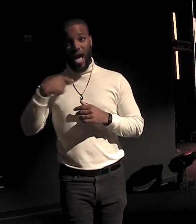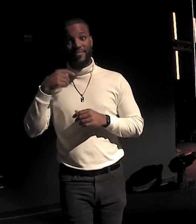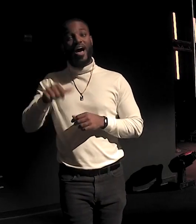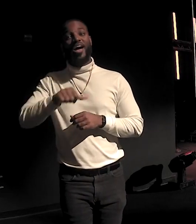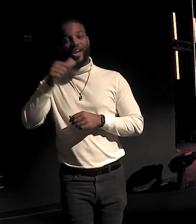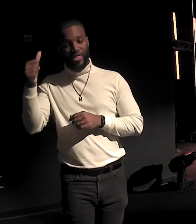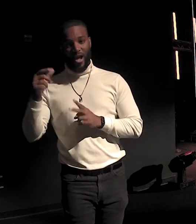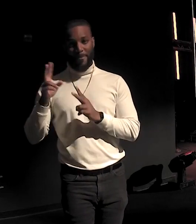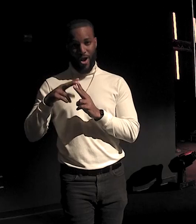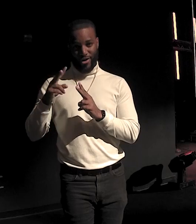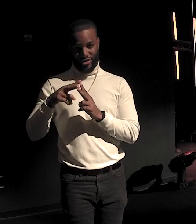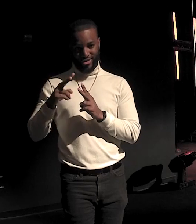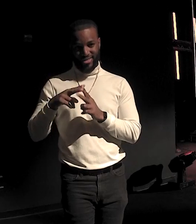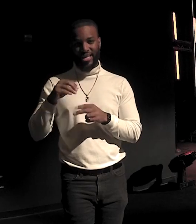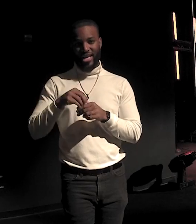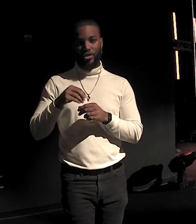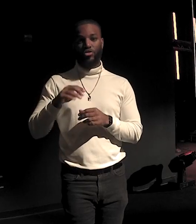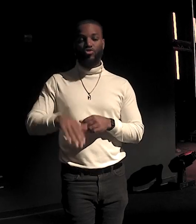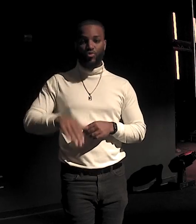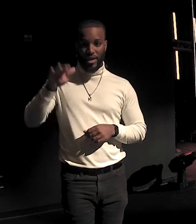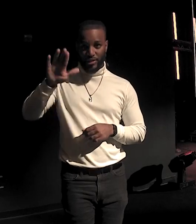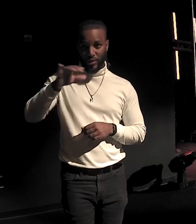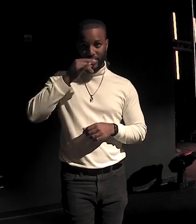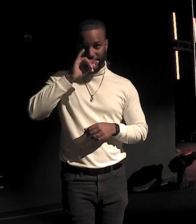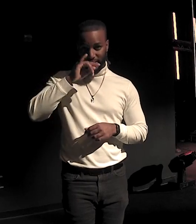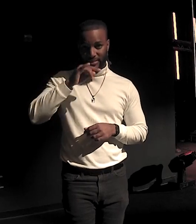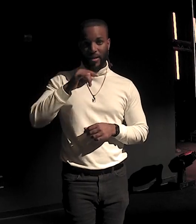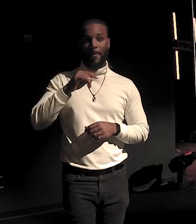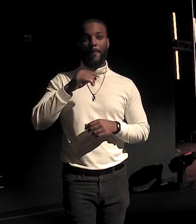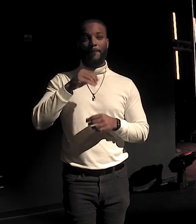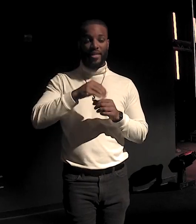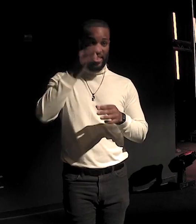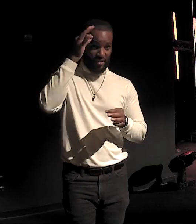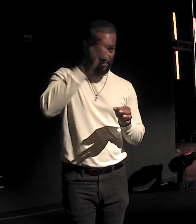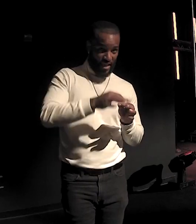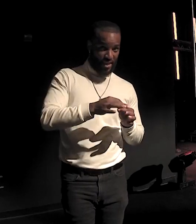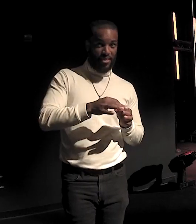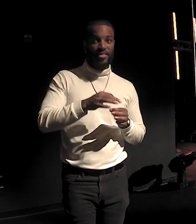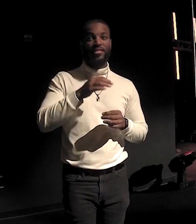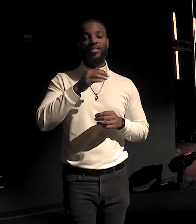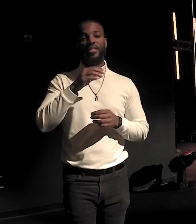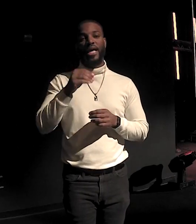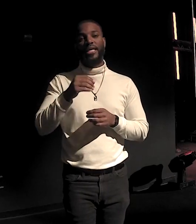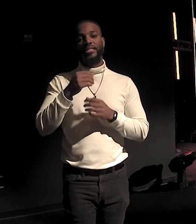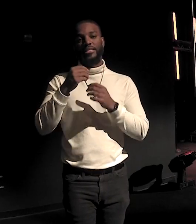another partner in raising your kids up in the faith, in